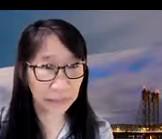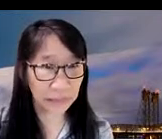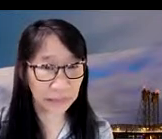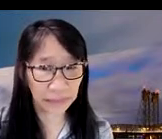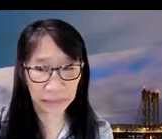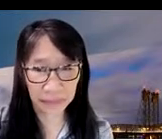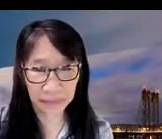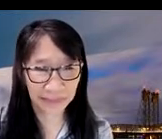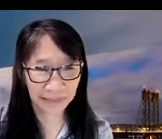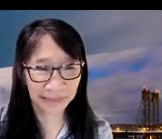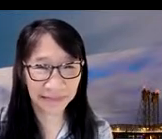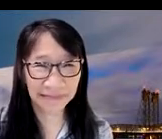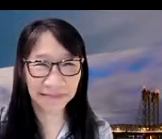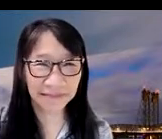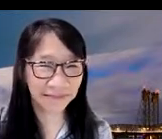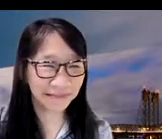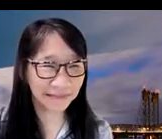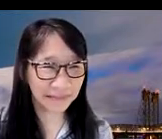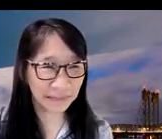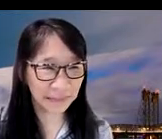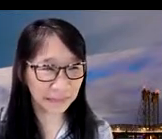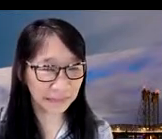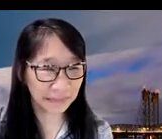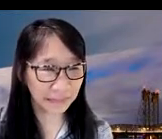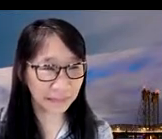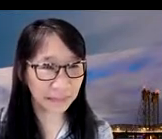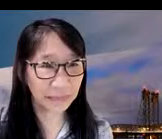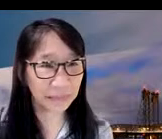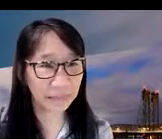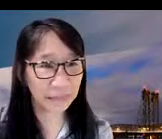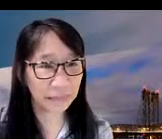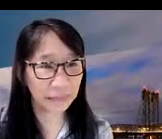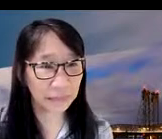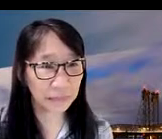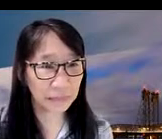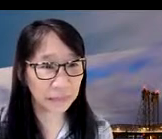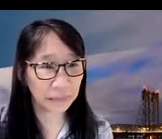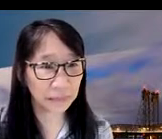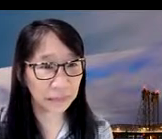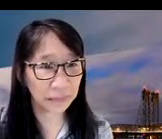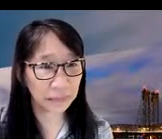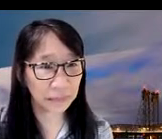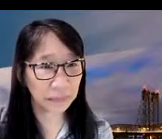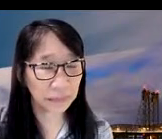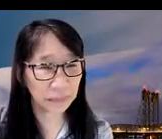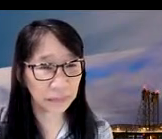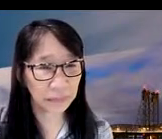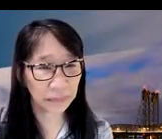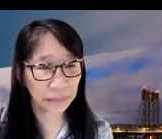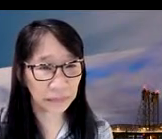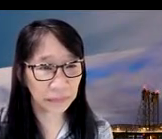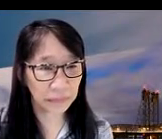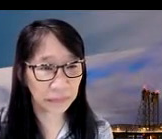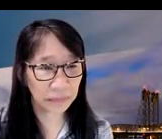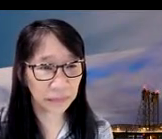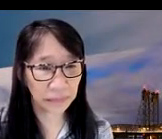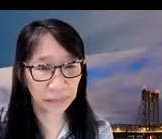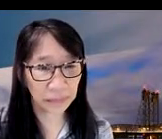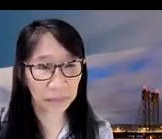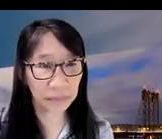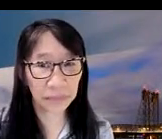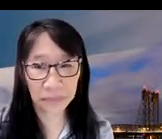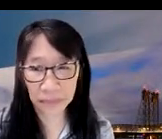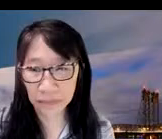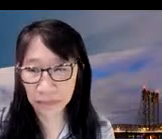clustery mess right now. But years ago, I worked at Hayden Island at Jansen